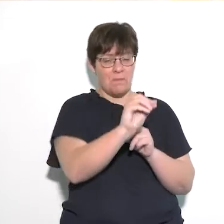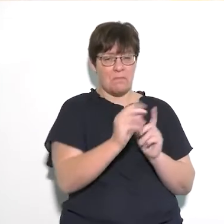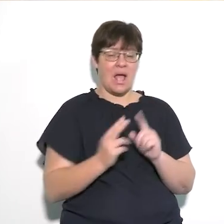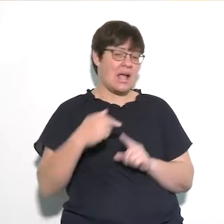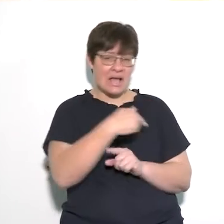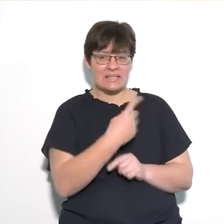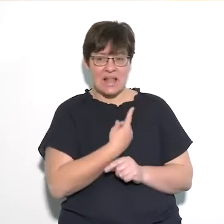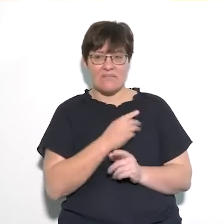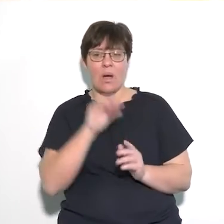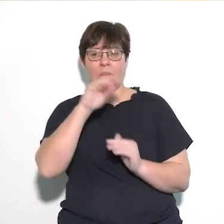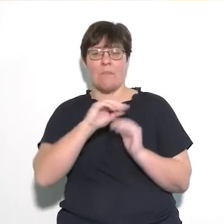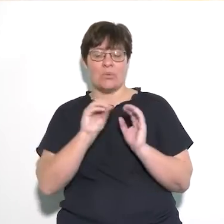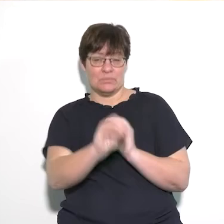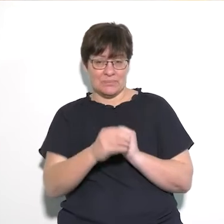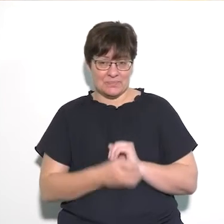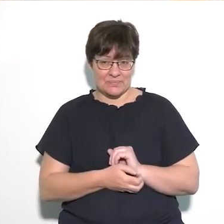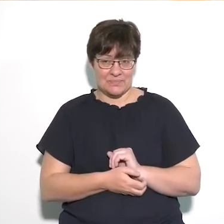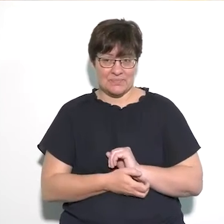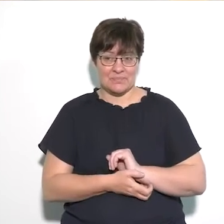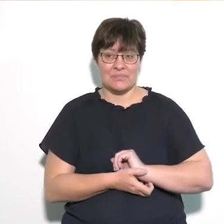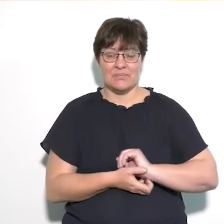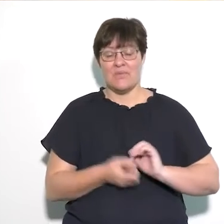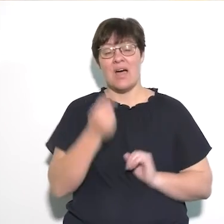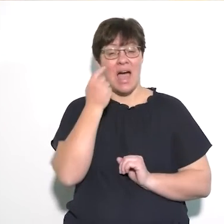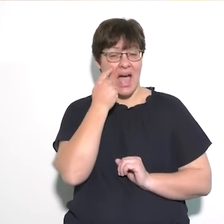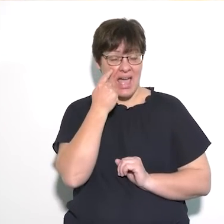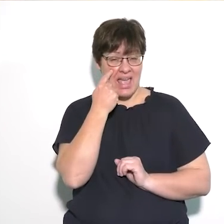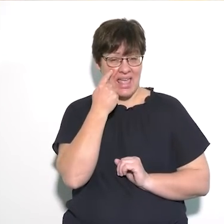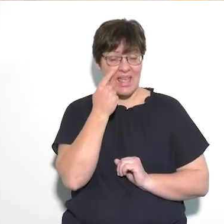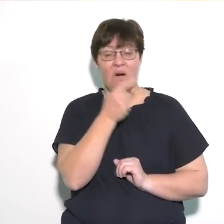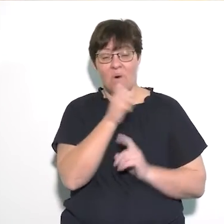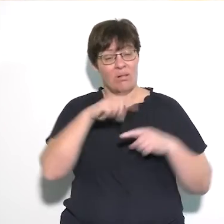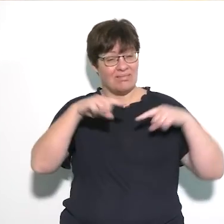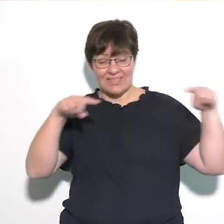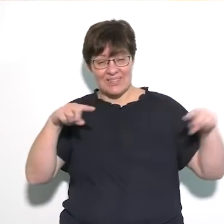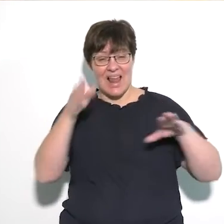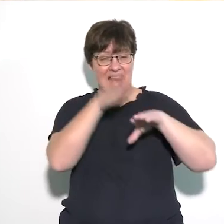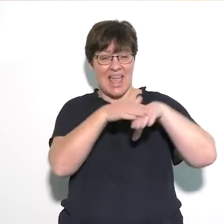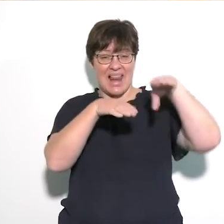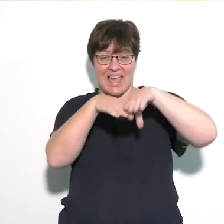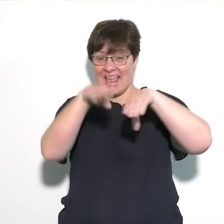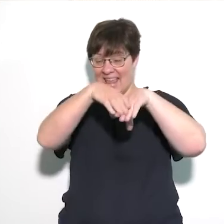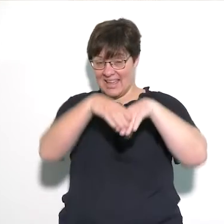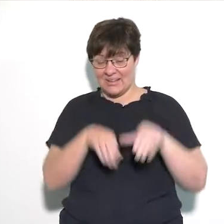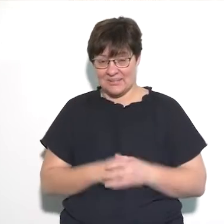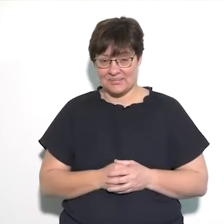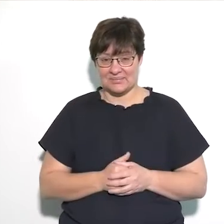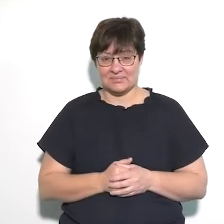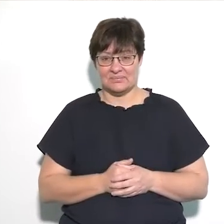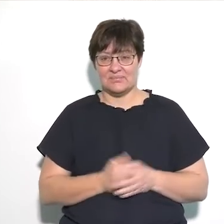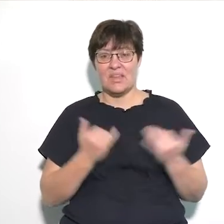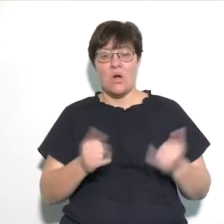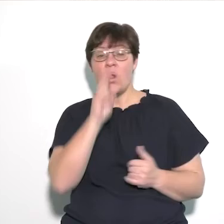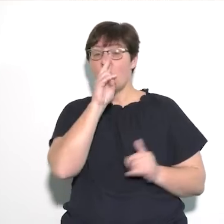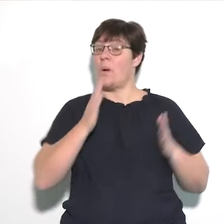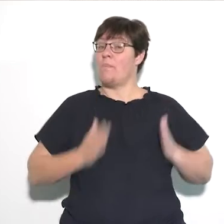and stick it at the bottom. There you've got your eye of all the different layers. Now let's